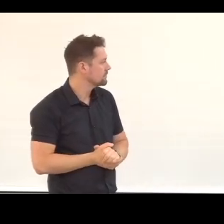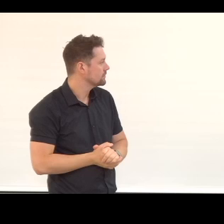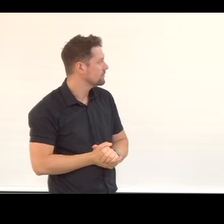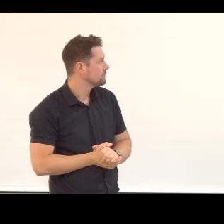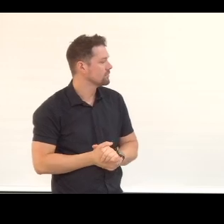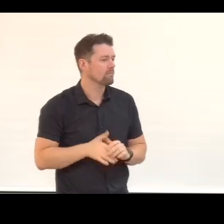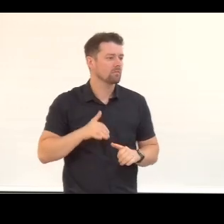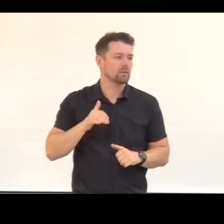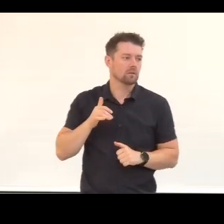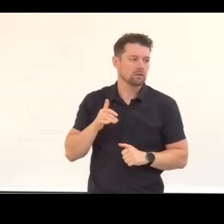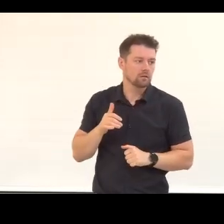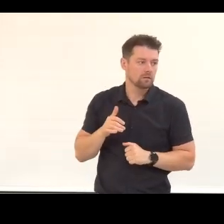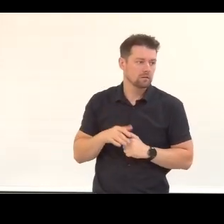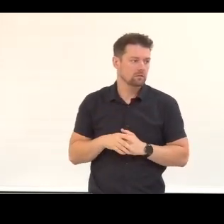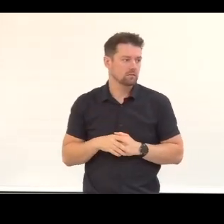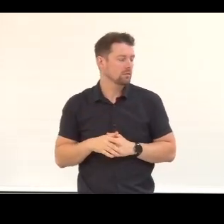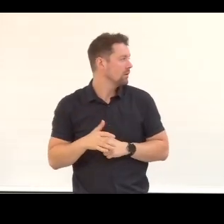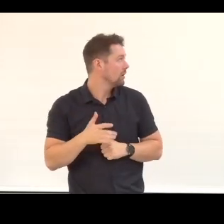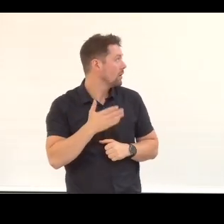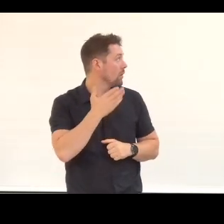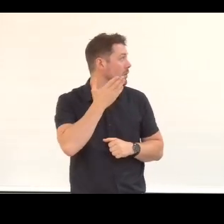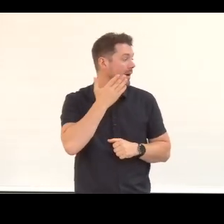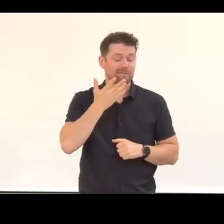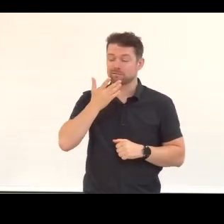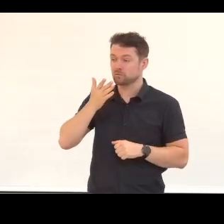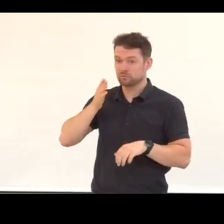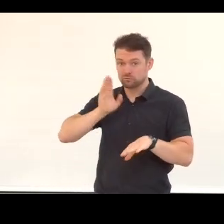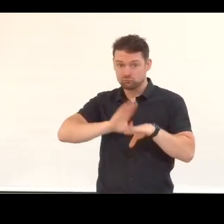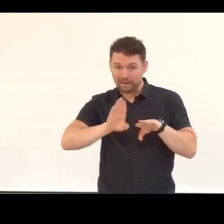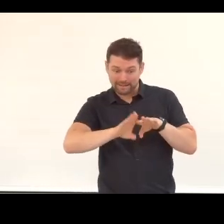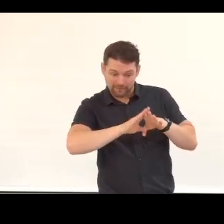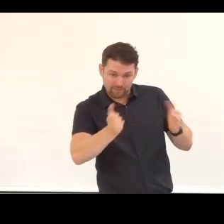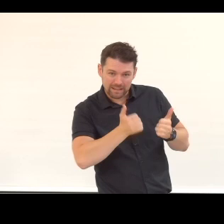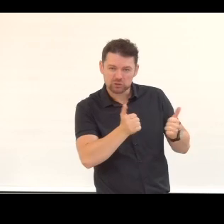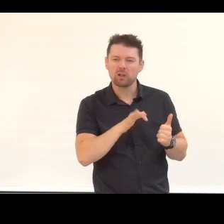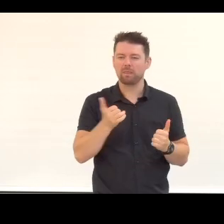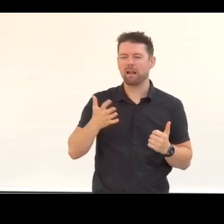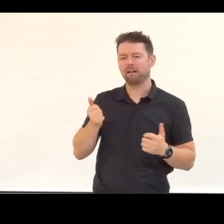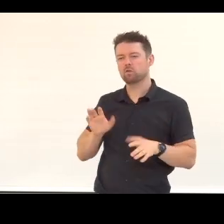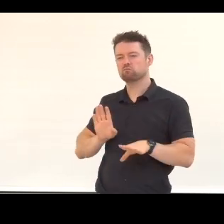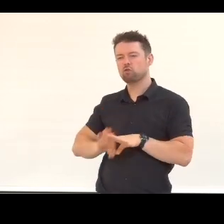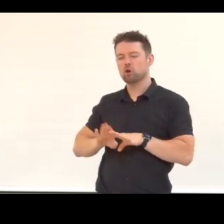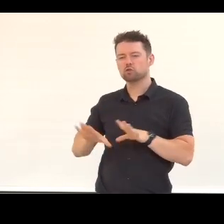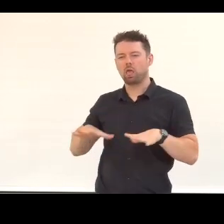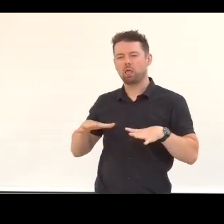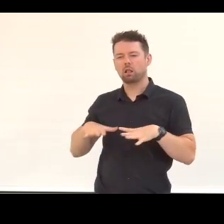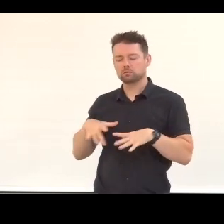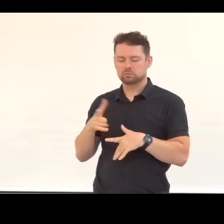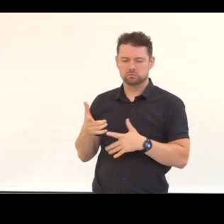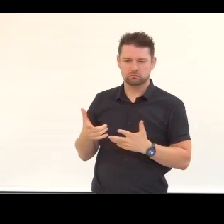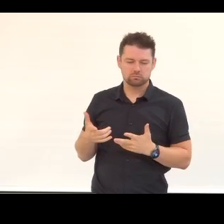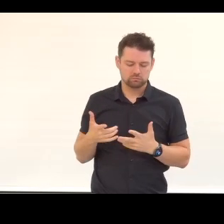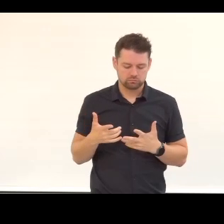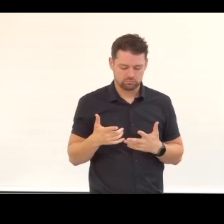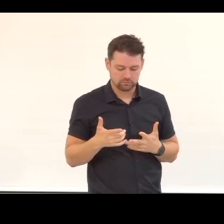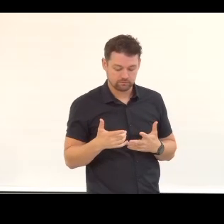the basic training, we have specific mission training, like the dress rehearsals and so on. So it really goes in there. And now I give you just